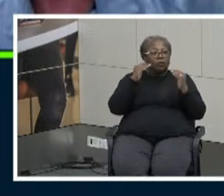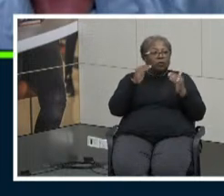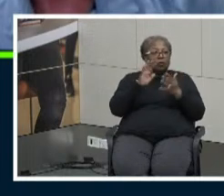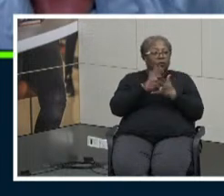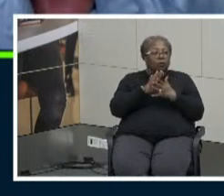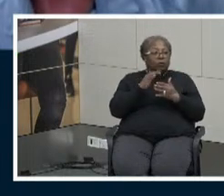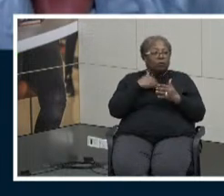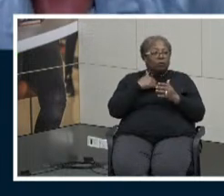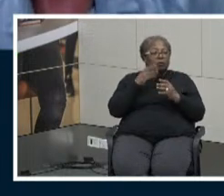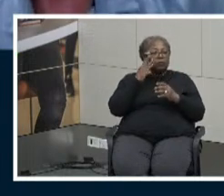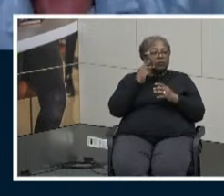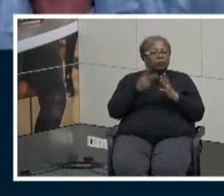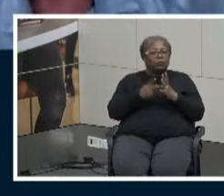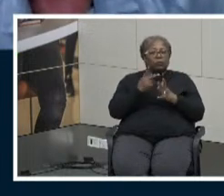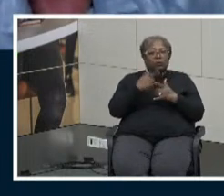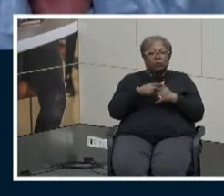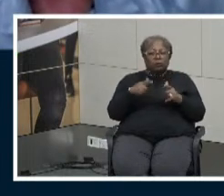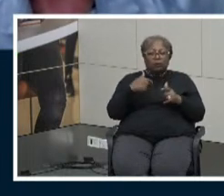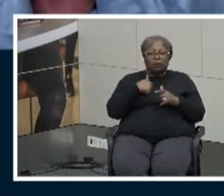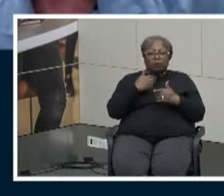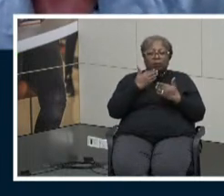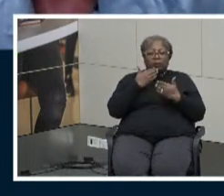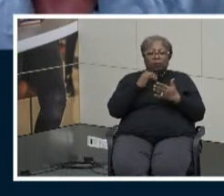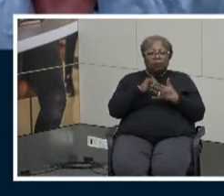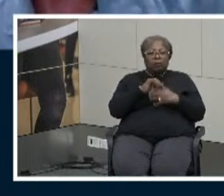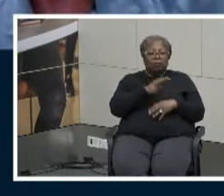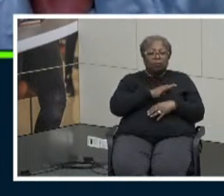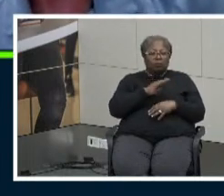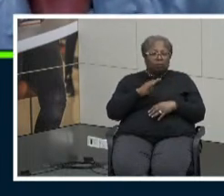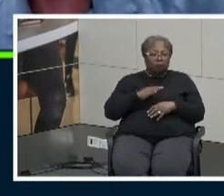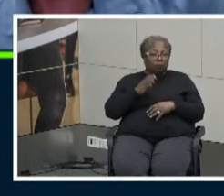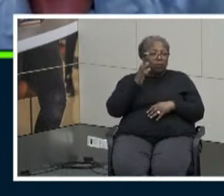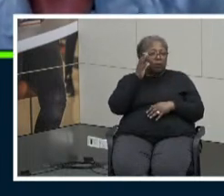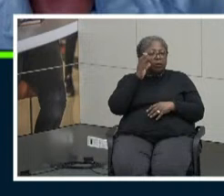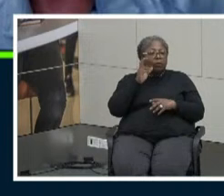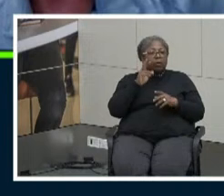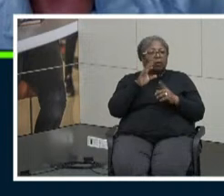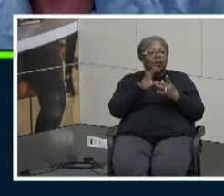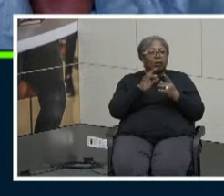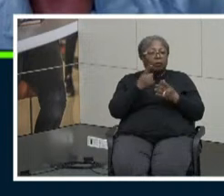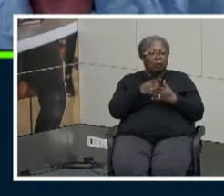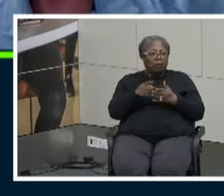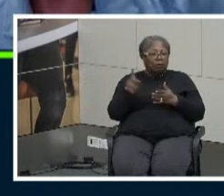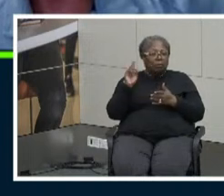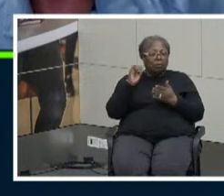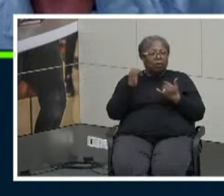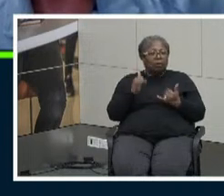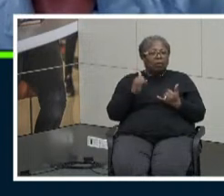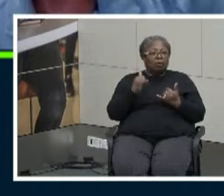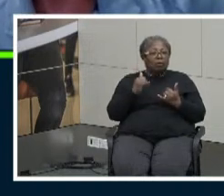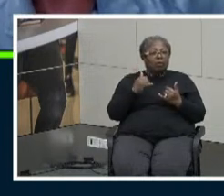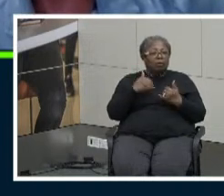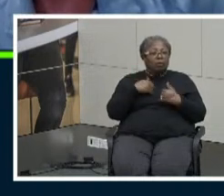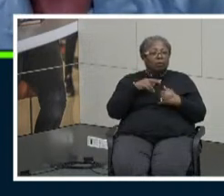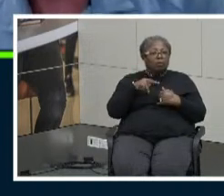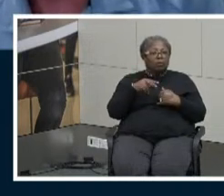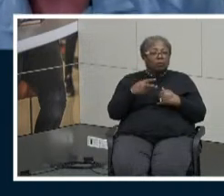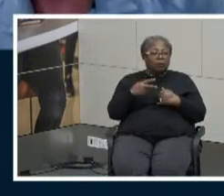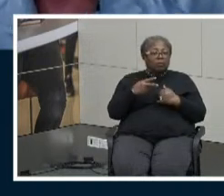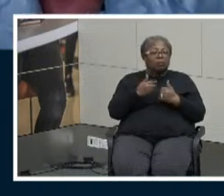experience dueling I'm grateful that the board heard public comment last week and are now moving to designate Helms as a separate and